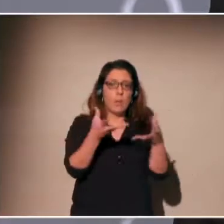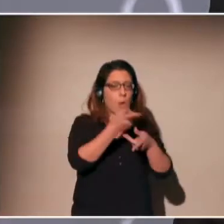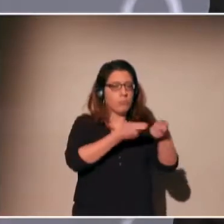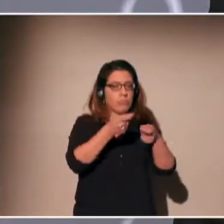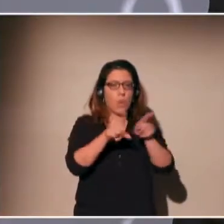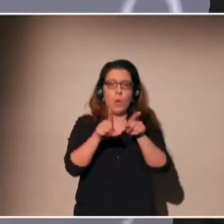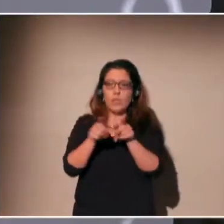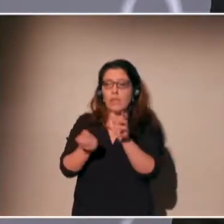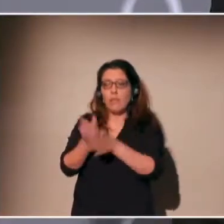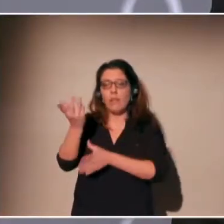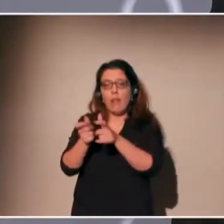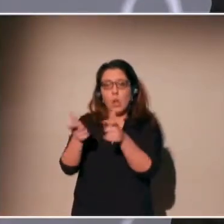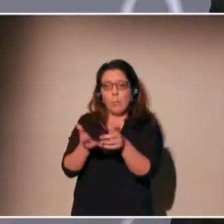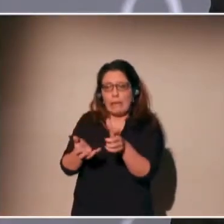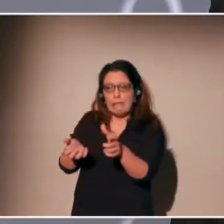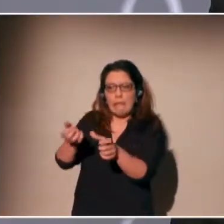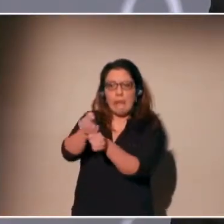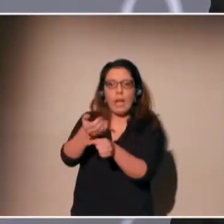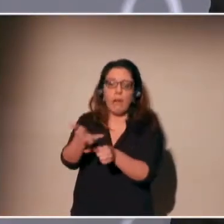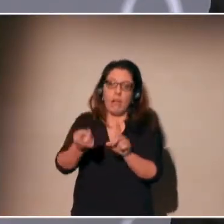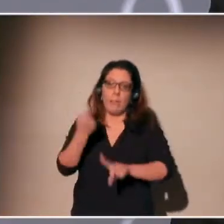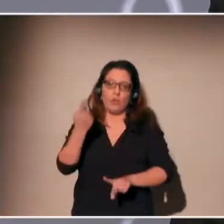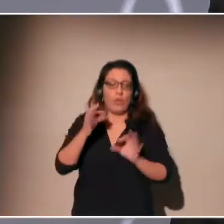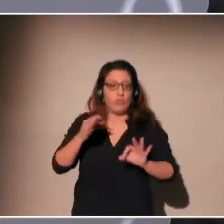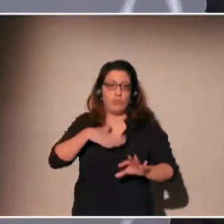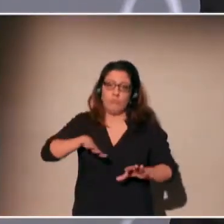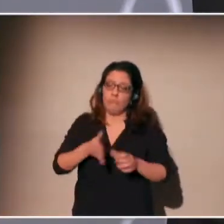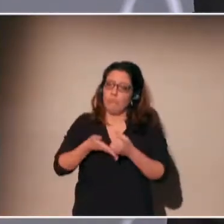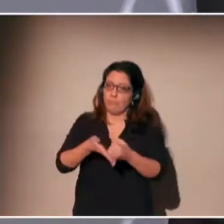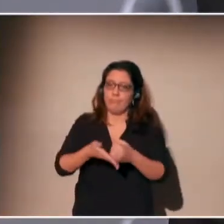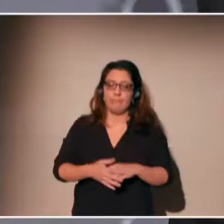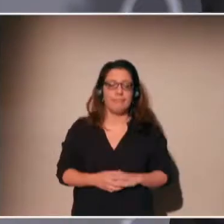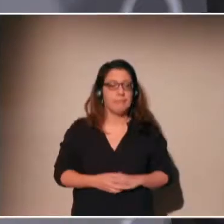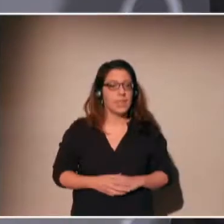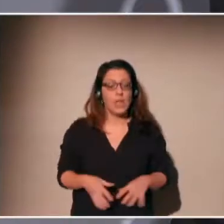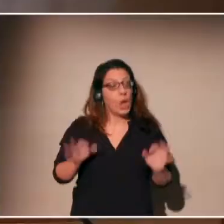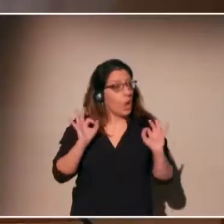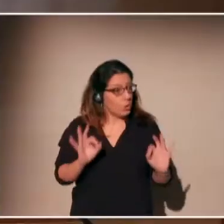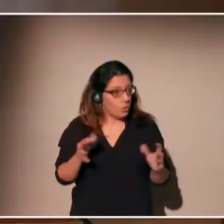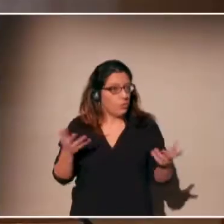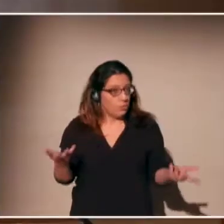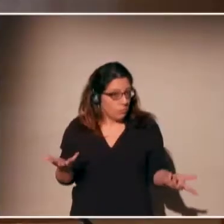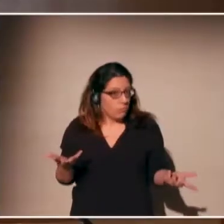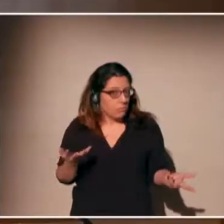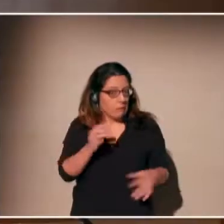economic development of the country, and for the startups that are being set up. So we're going to support these initiatives.